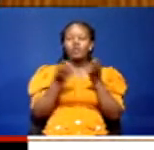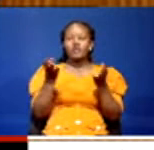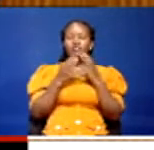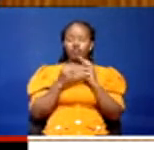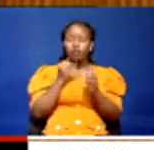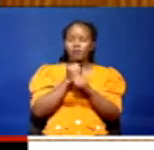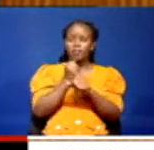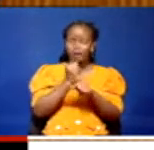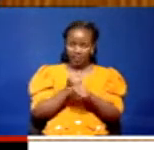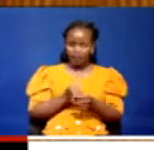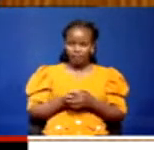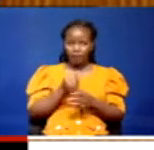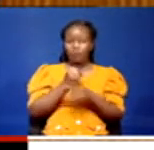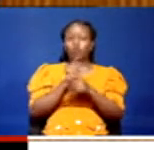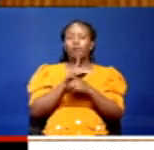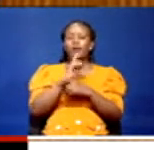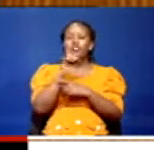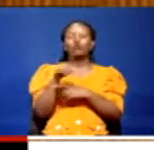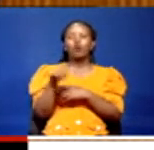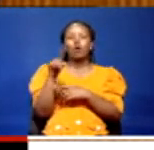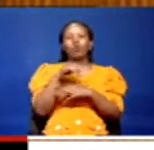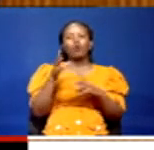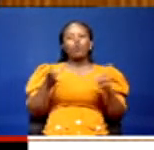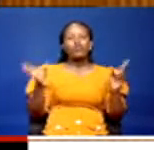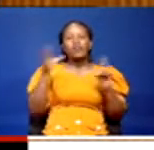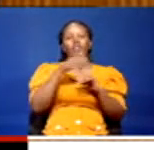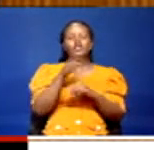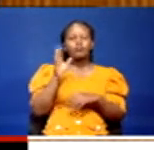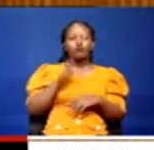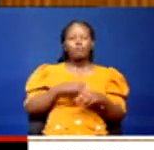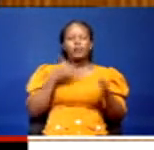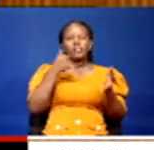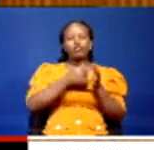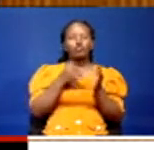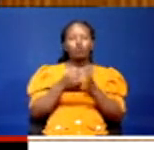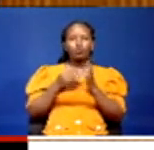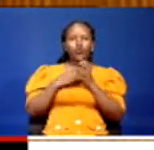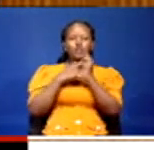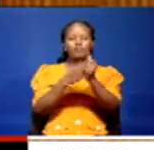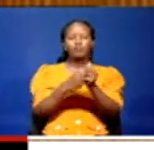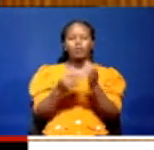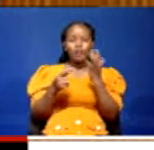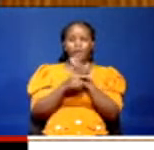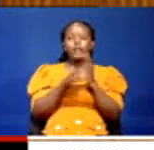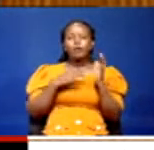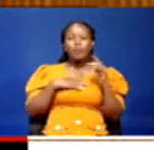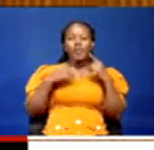that we achieve women inclusion in leadership. My name is Serfine Achieng